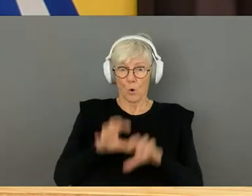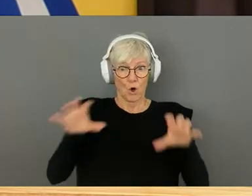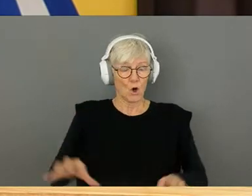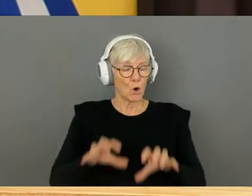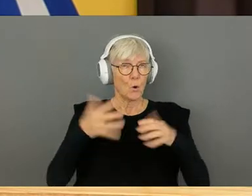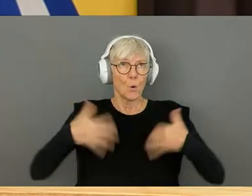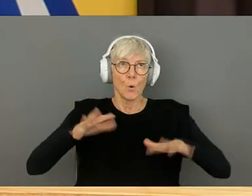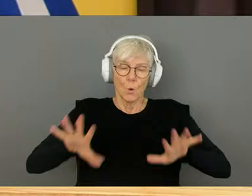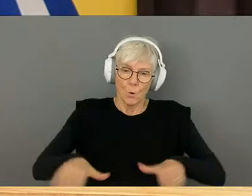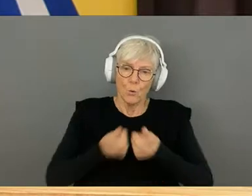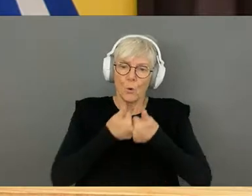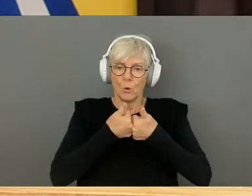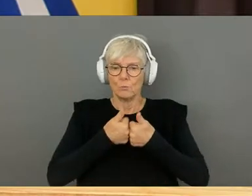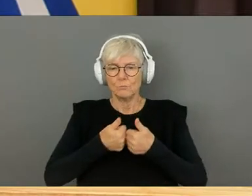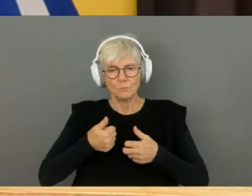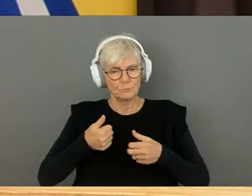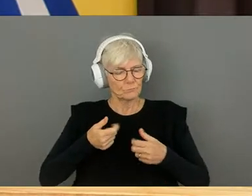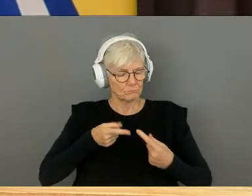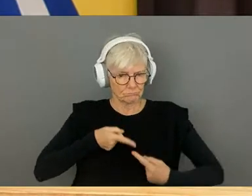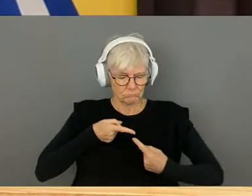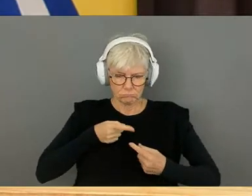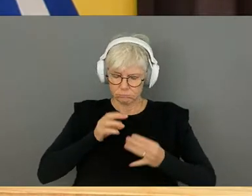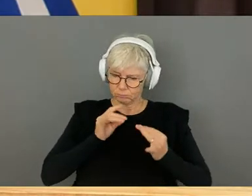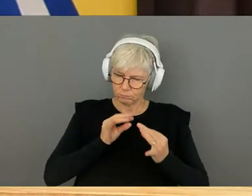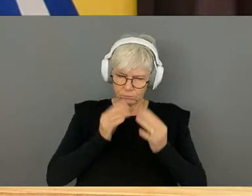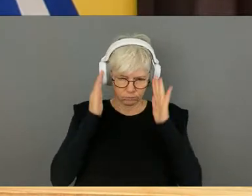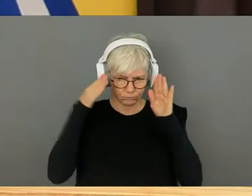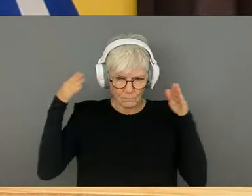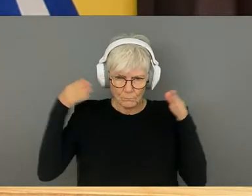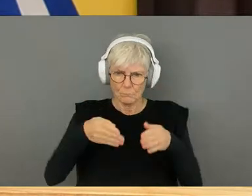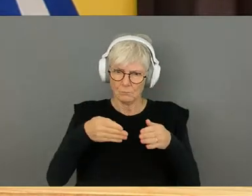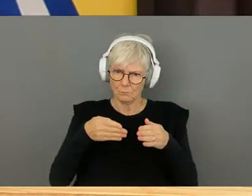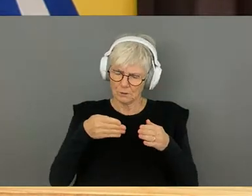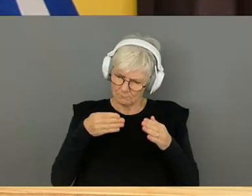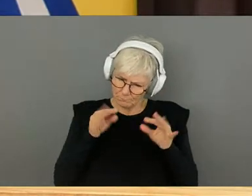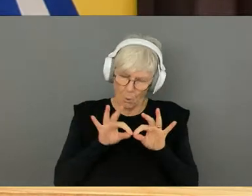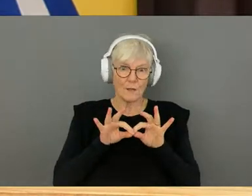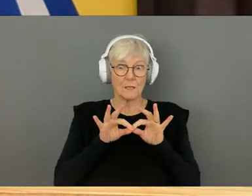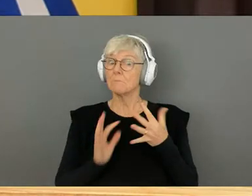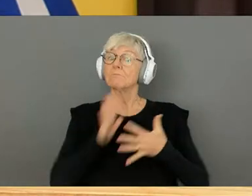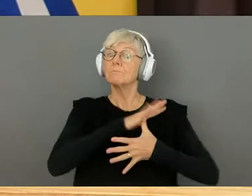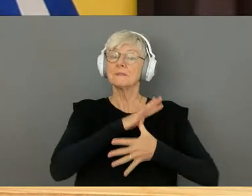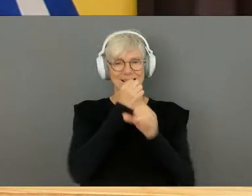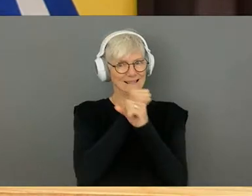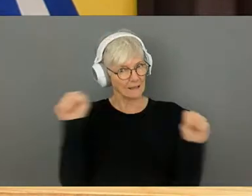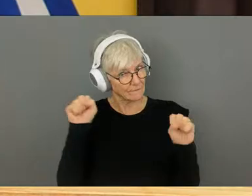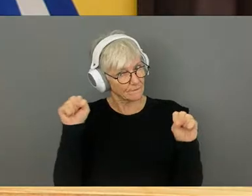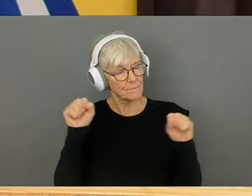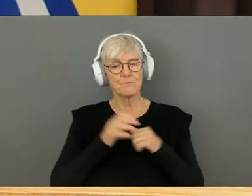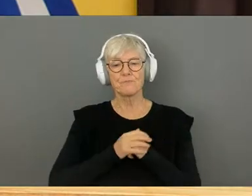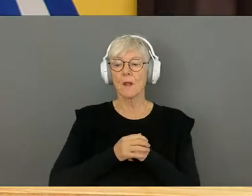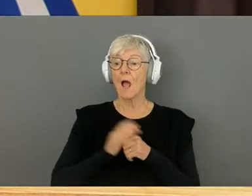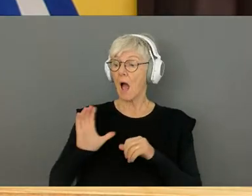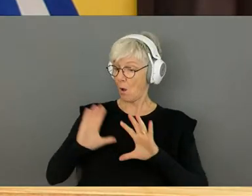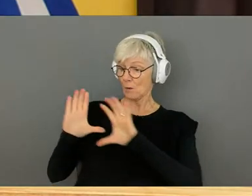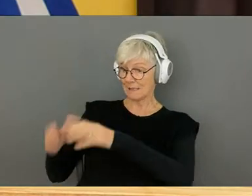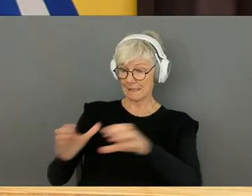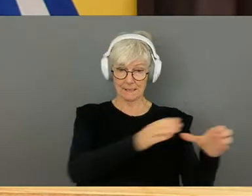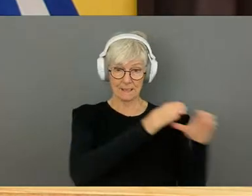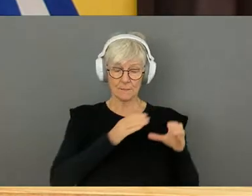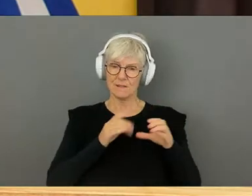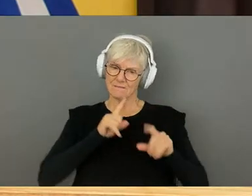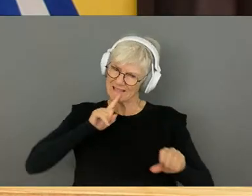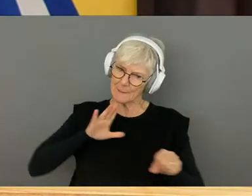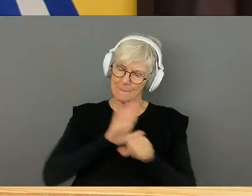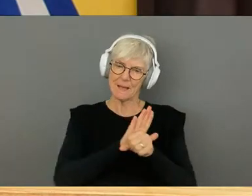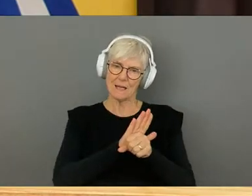time. It requires focus to keep everyone safe. Our restoration teams are committed to New Brunswickers,